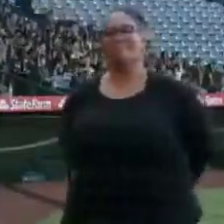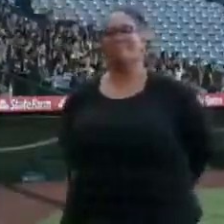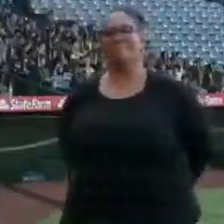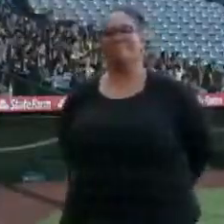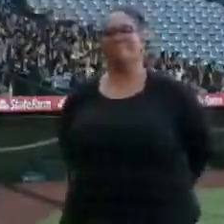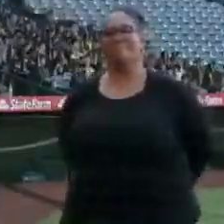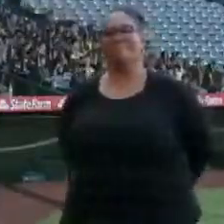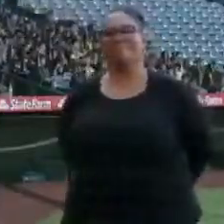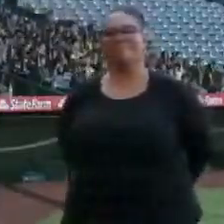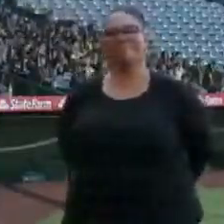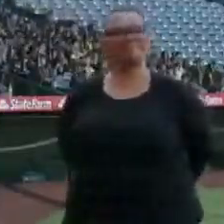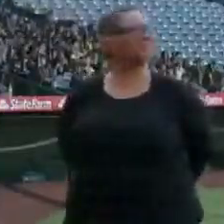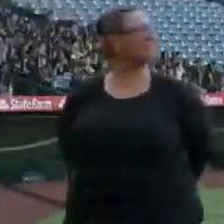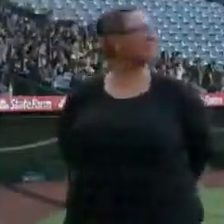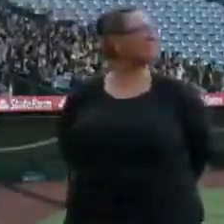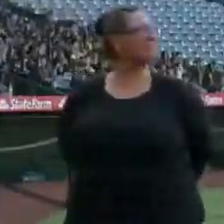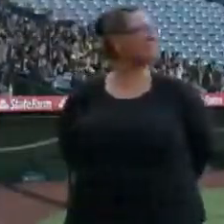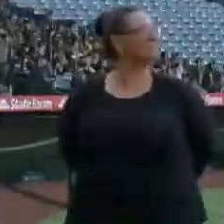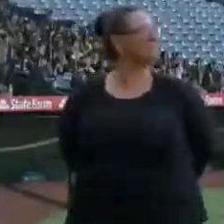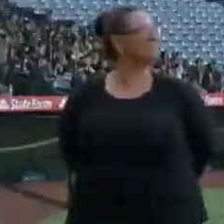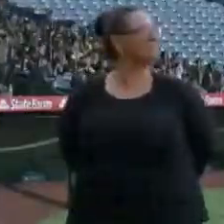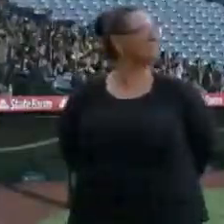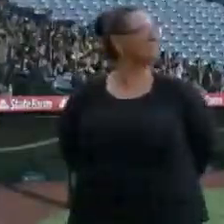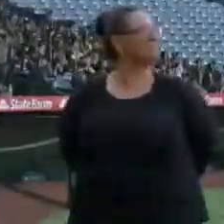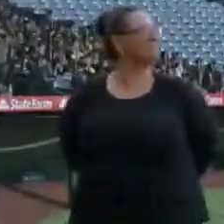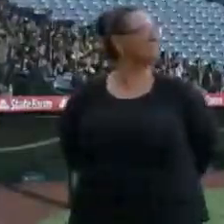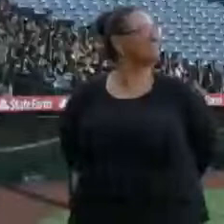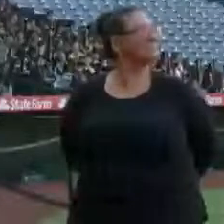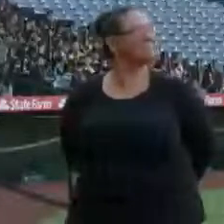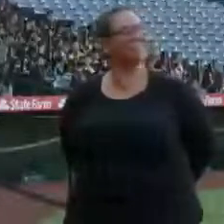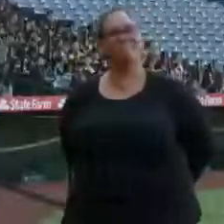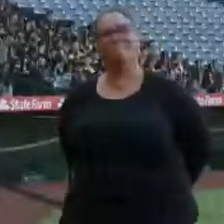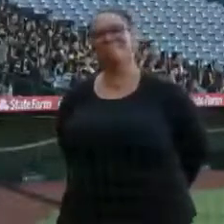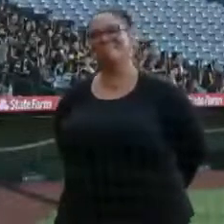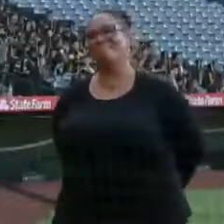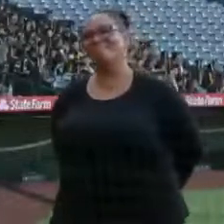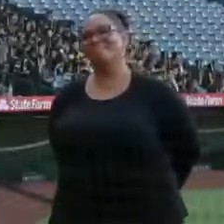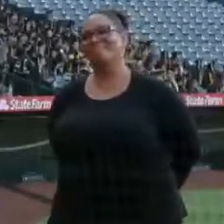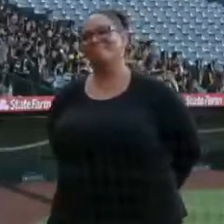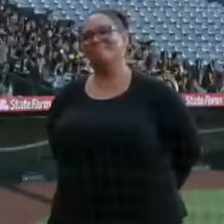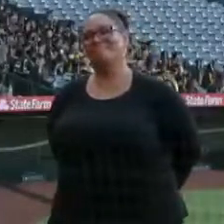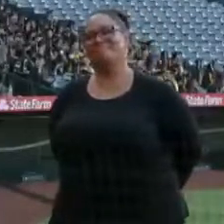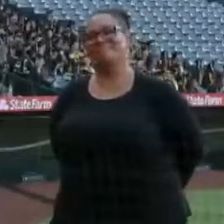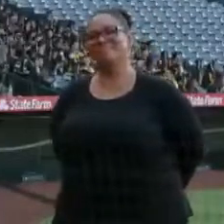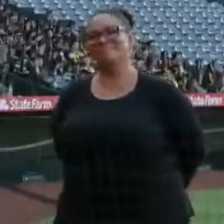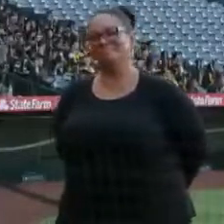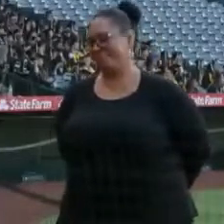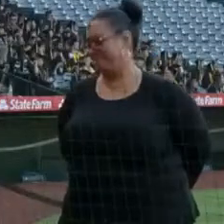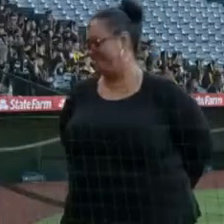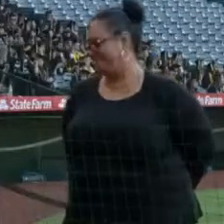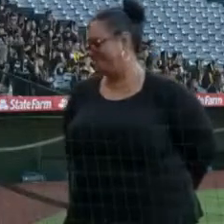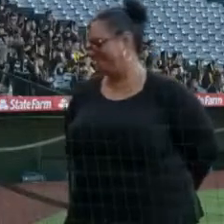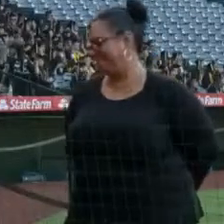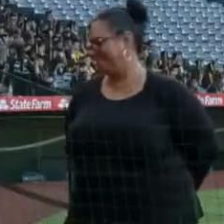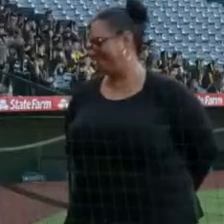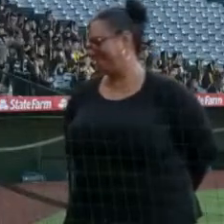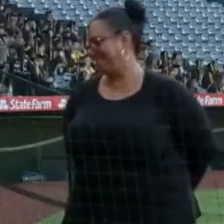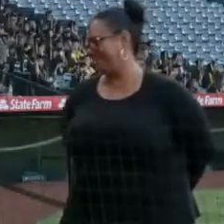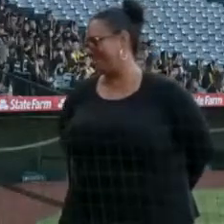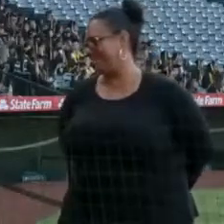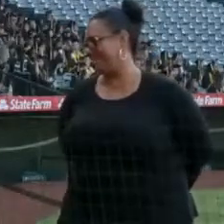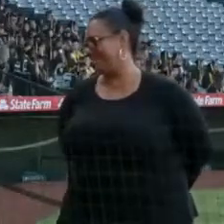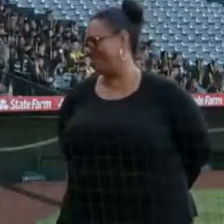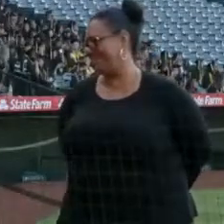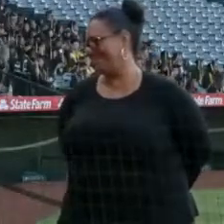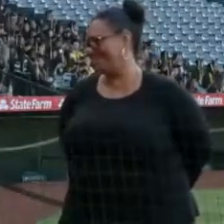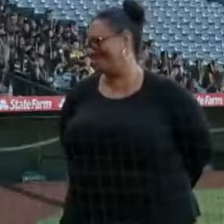the recipient is Jean-Luc Berospi-Remy from the Department of Sociology.